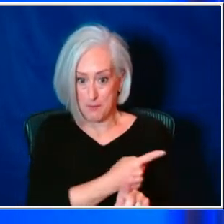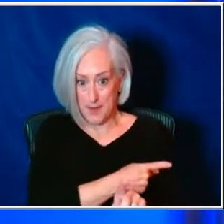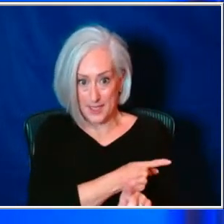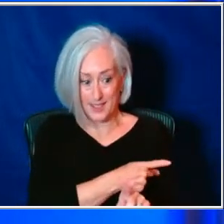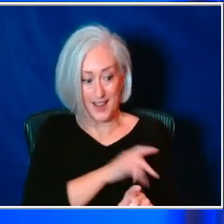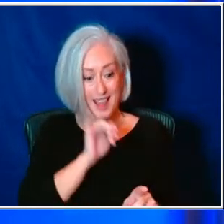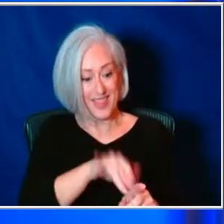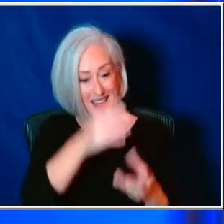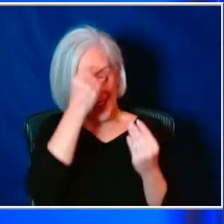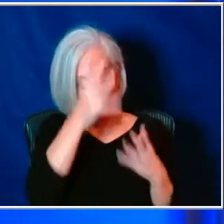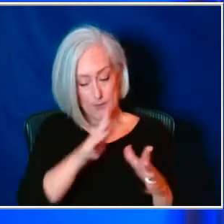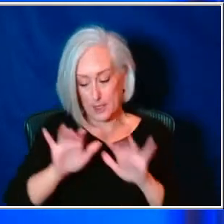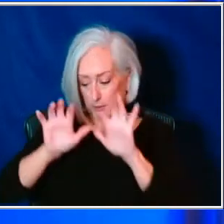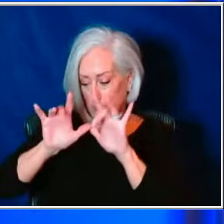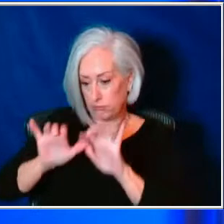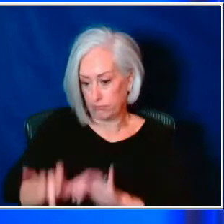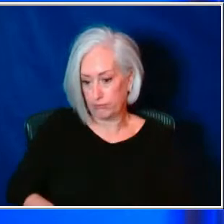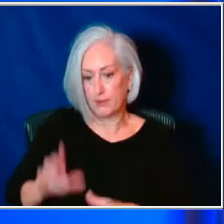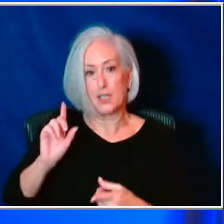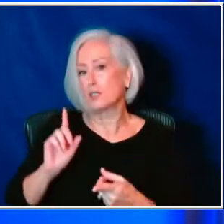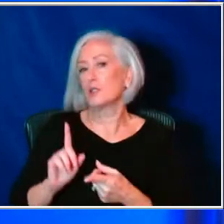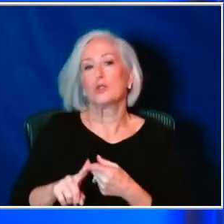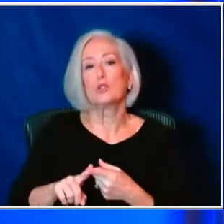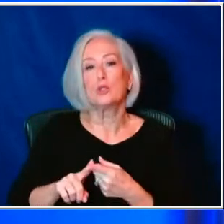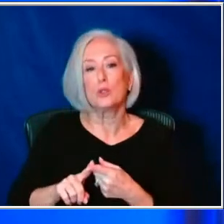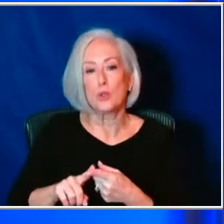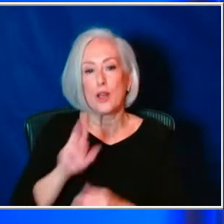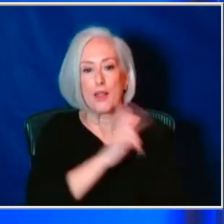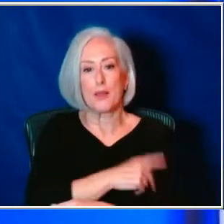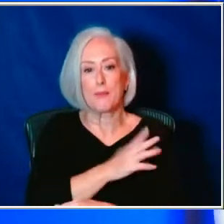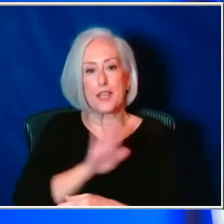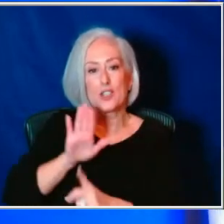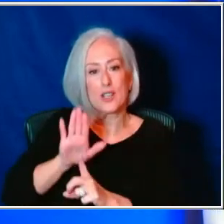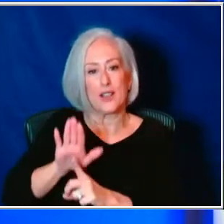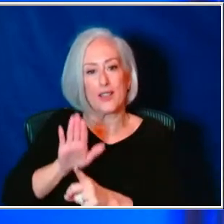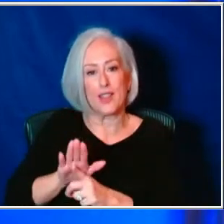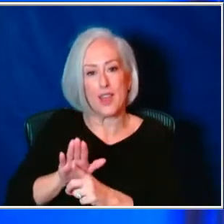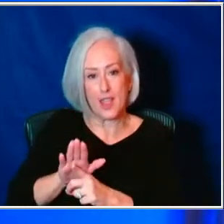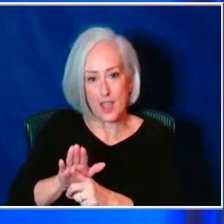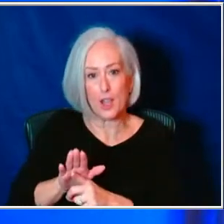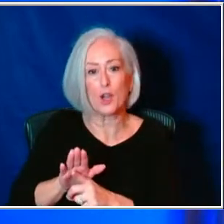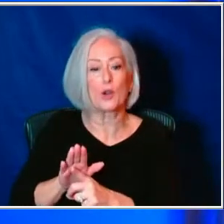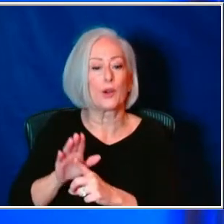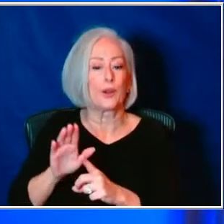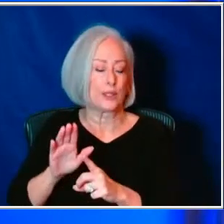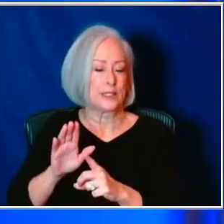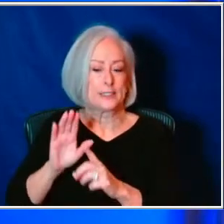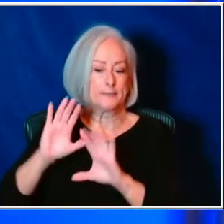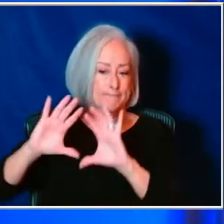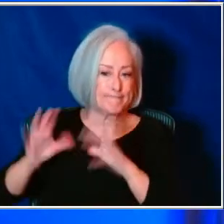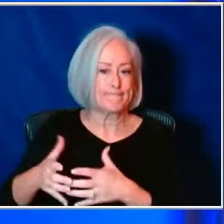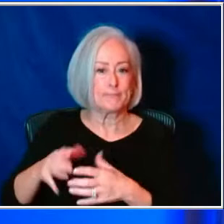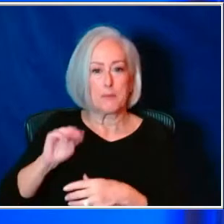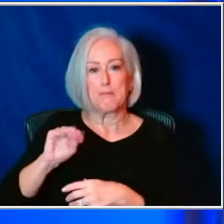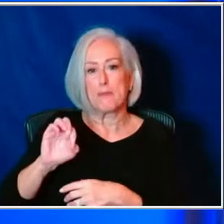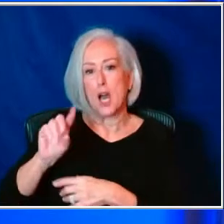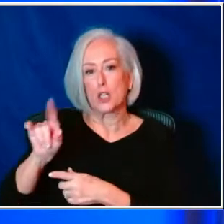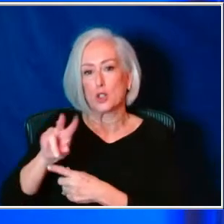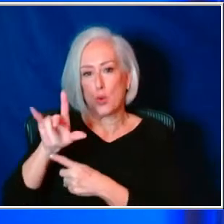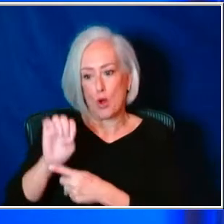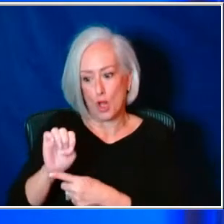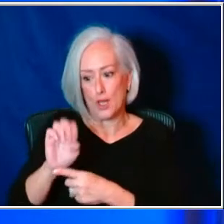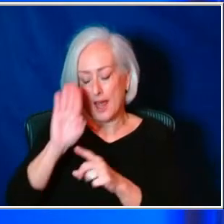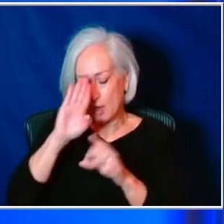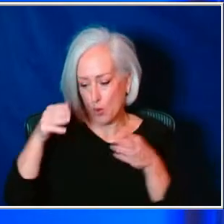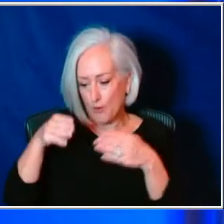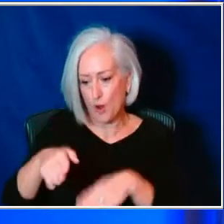data into the patient's module, and they're able to kind of target specific things that that personal patient